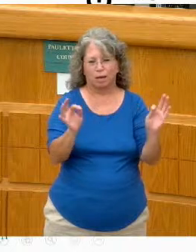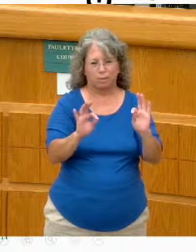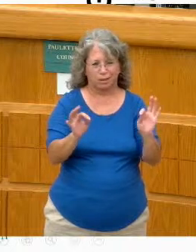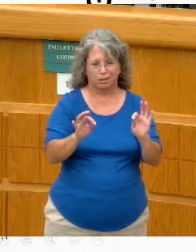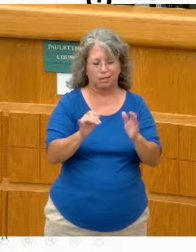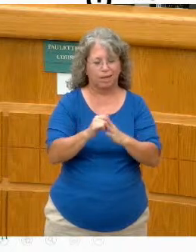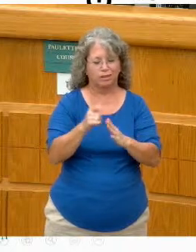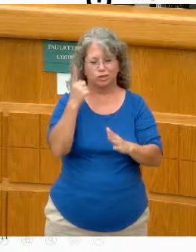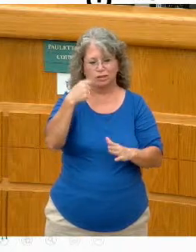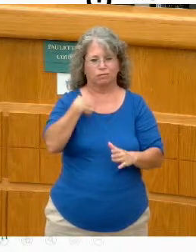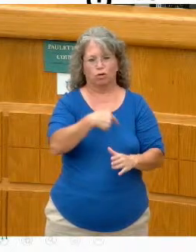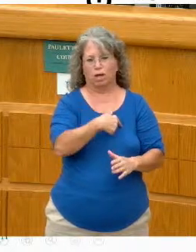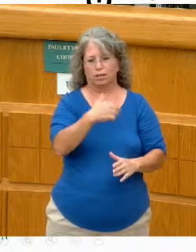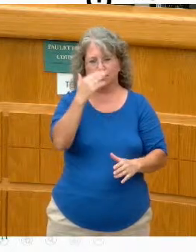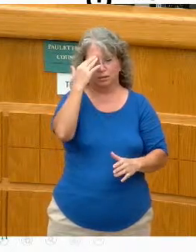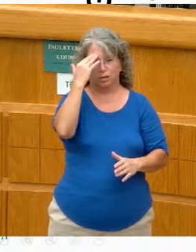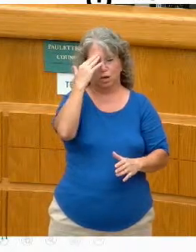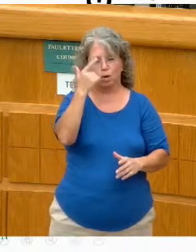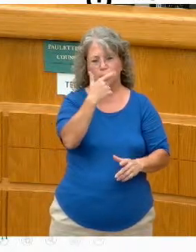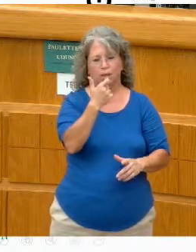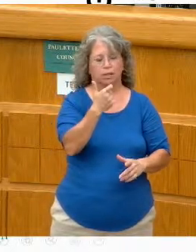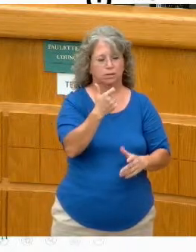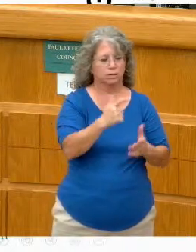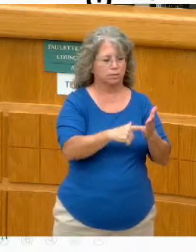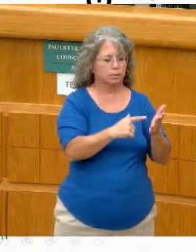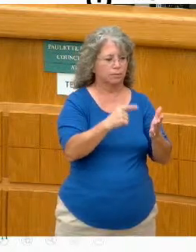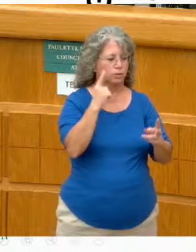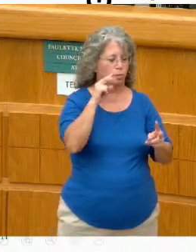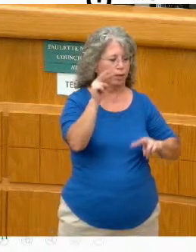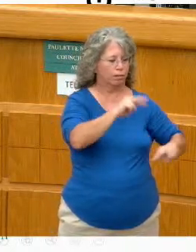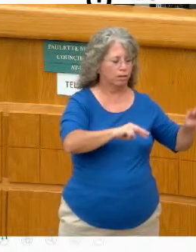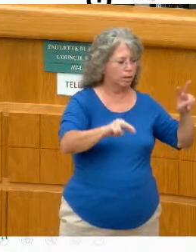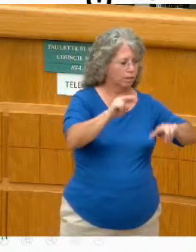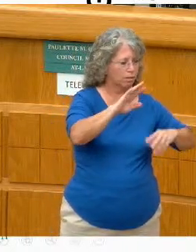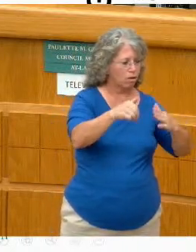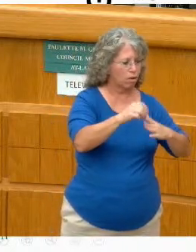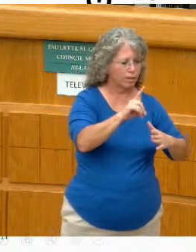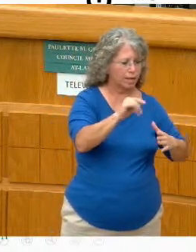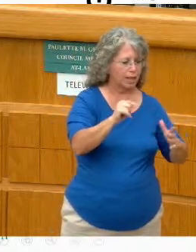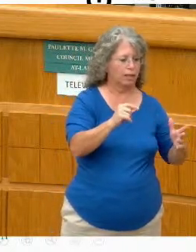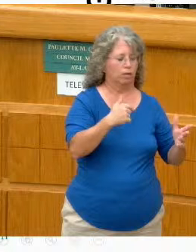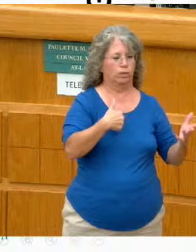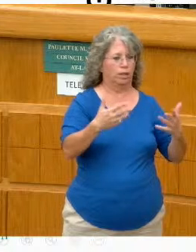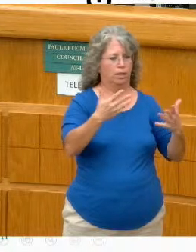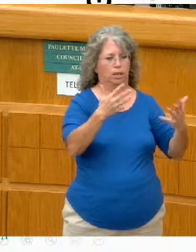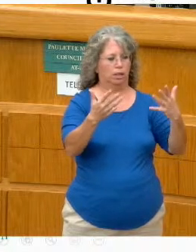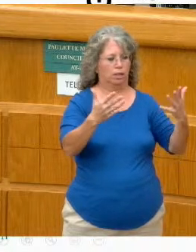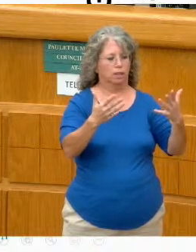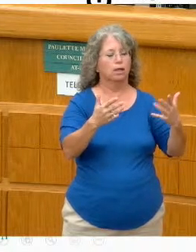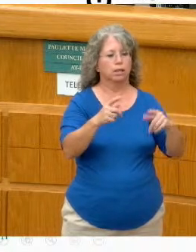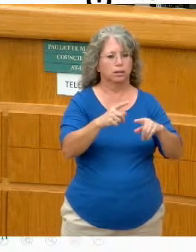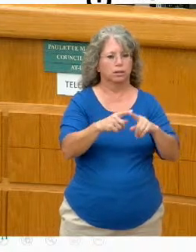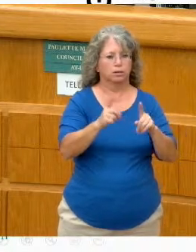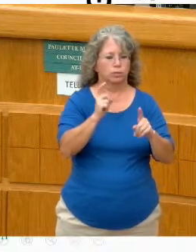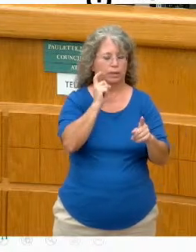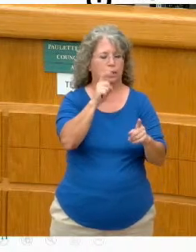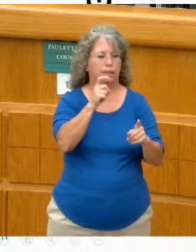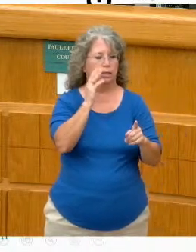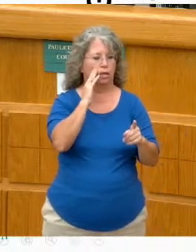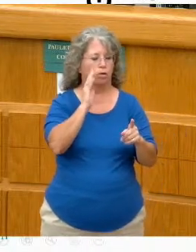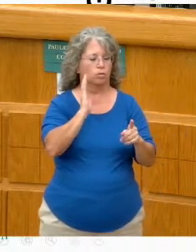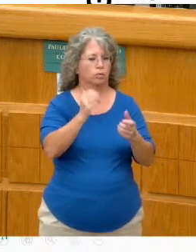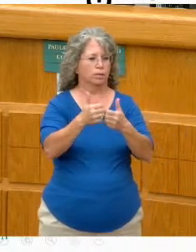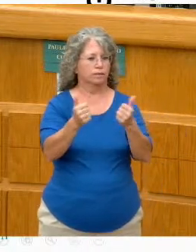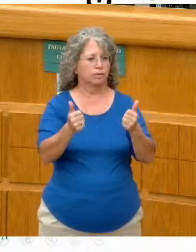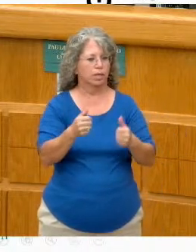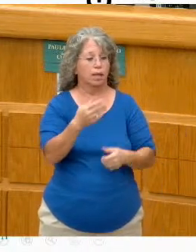us because some of the metrics we look at are affected by this, but here you can see that there's no real effect of that. And the blue represents